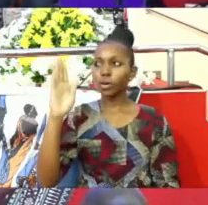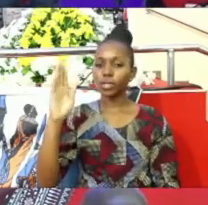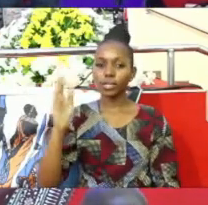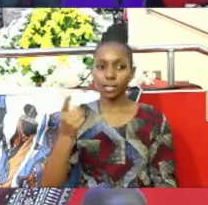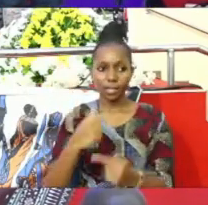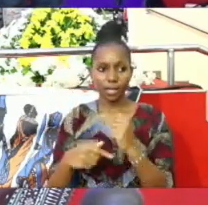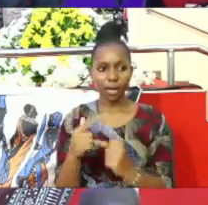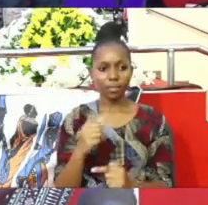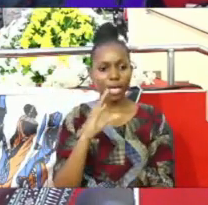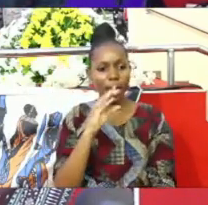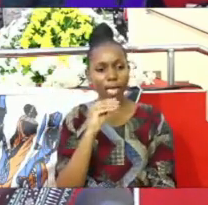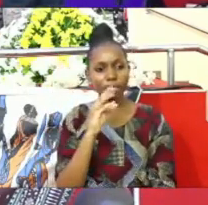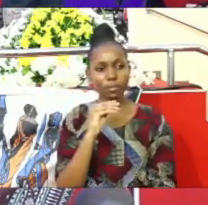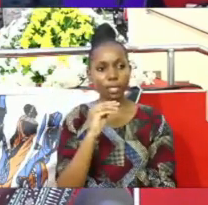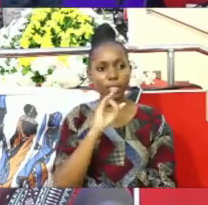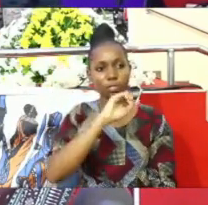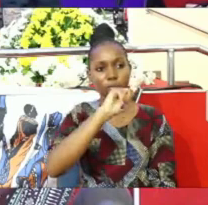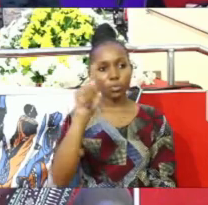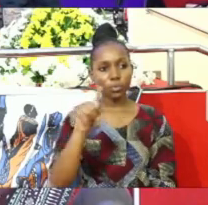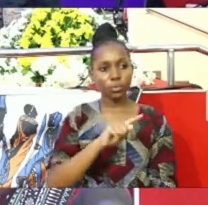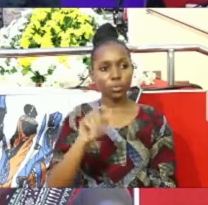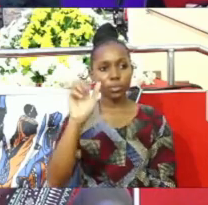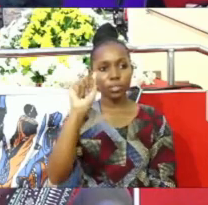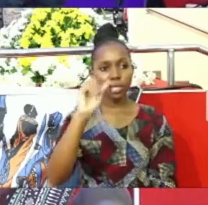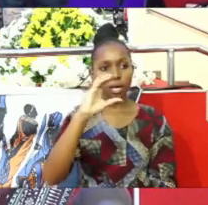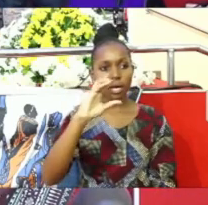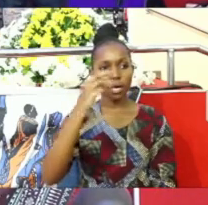speaks to Zechariah. Na anamuongelesha Zechariah.